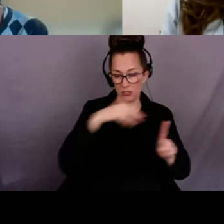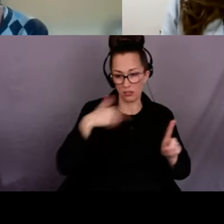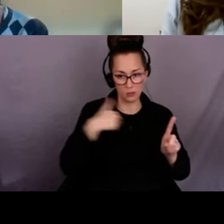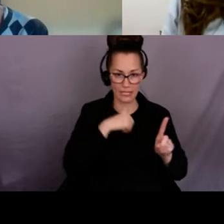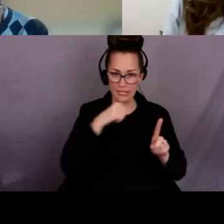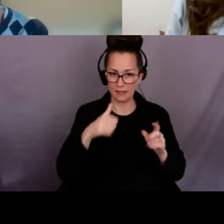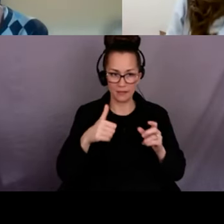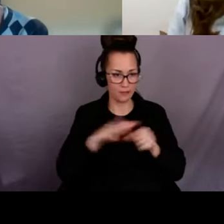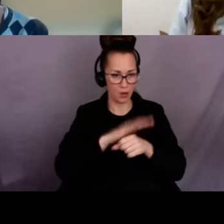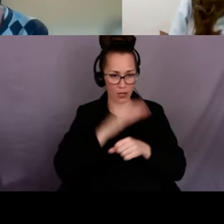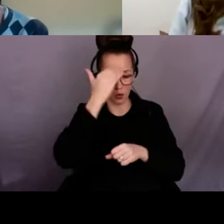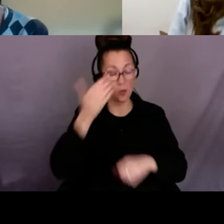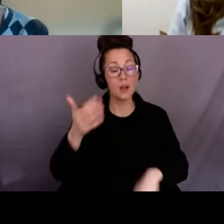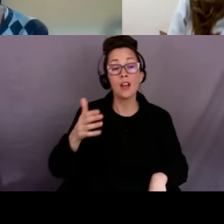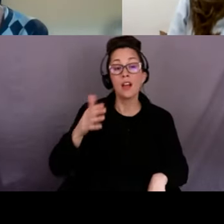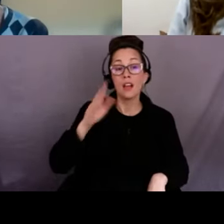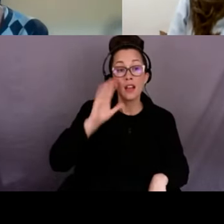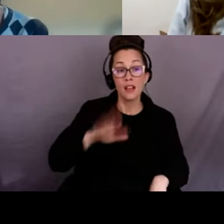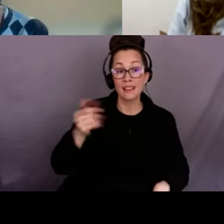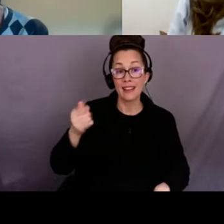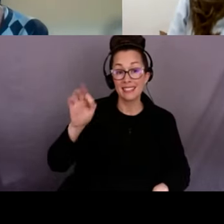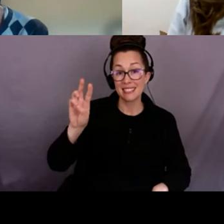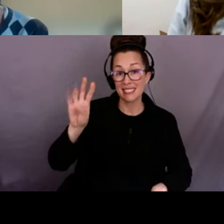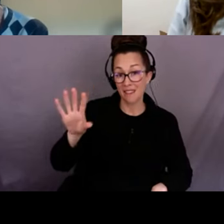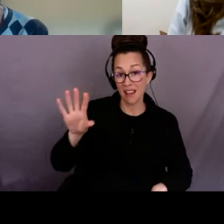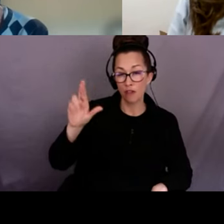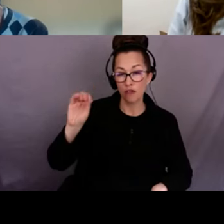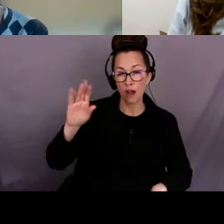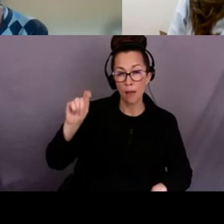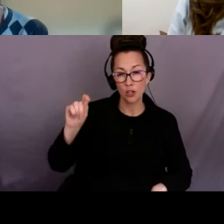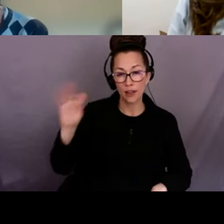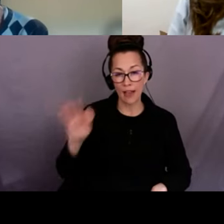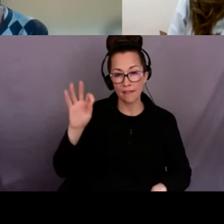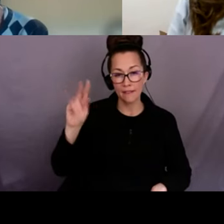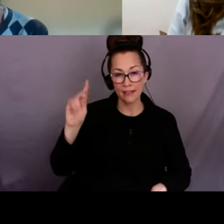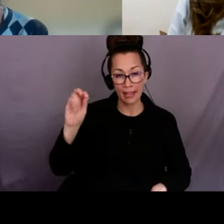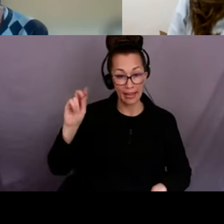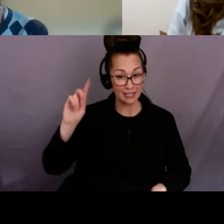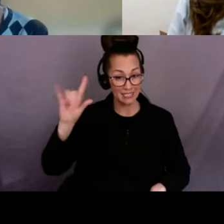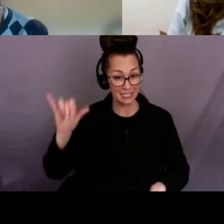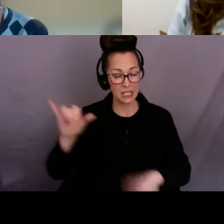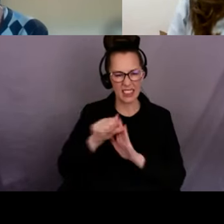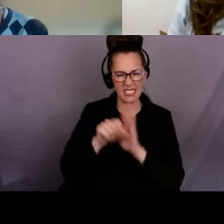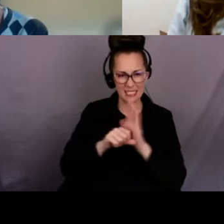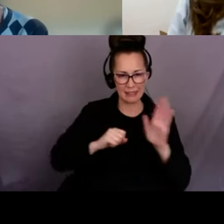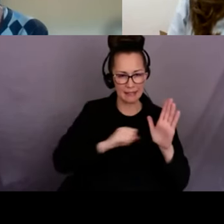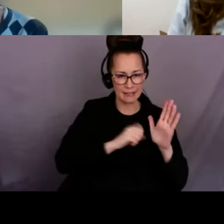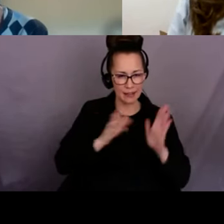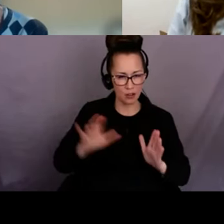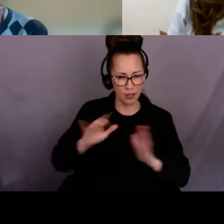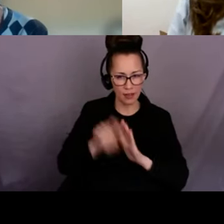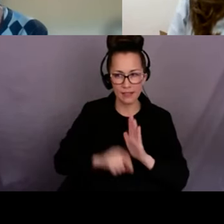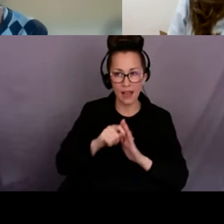that in 1965, Robert F. Kennedy, who was the New York State Senator at the time, had paid an unannounced visit